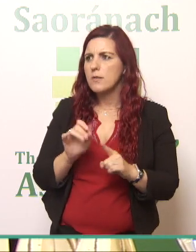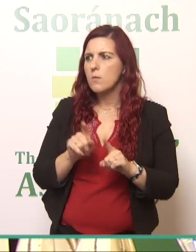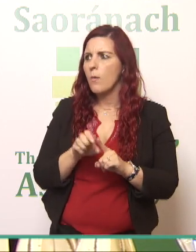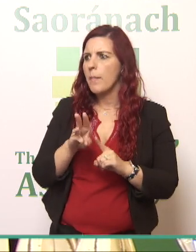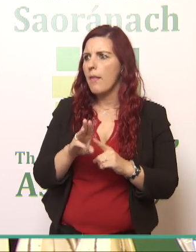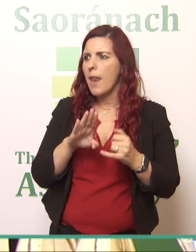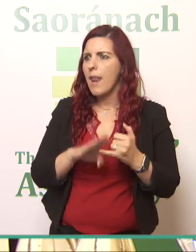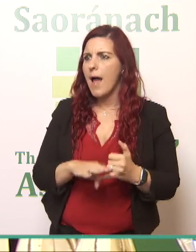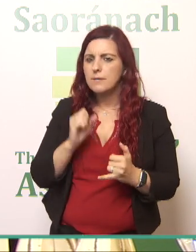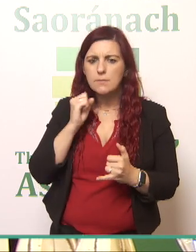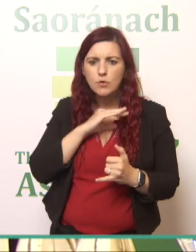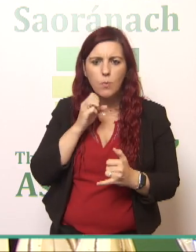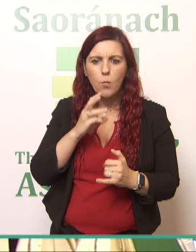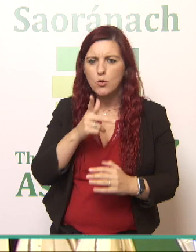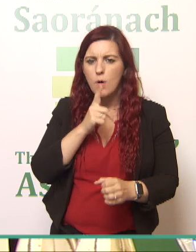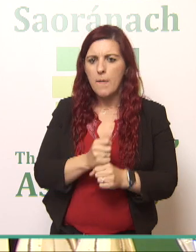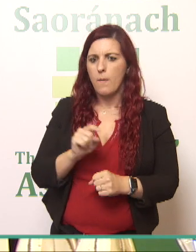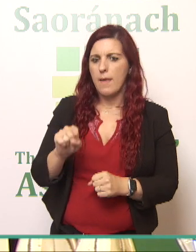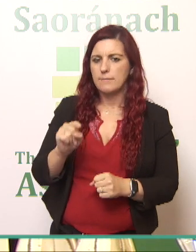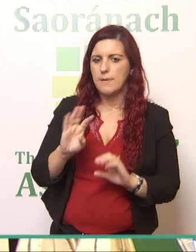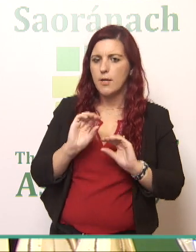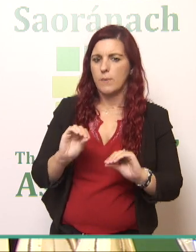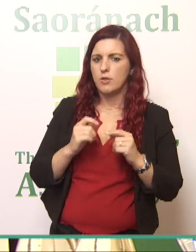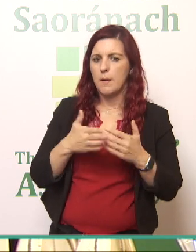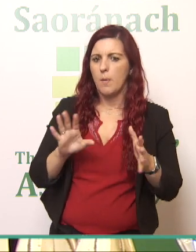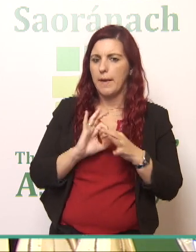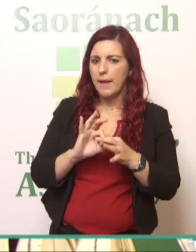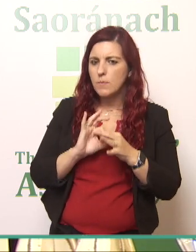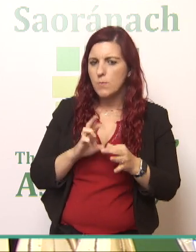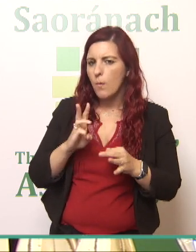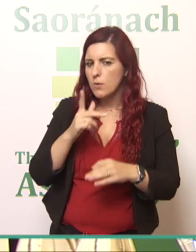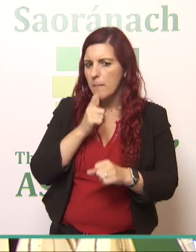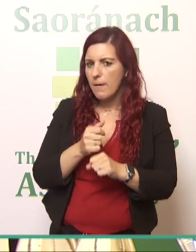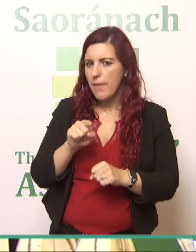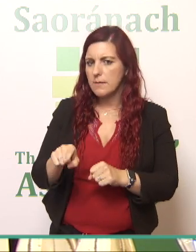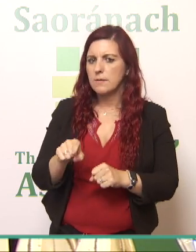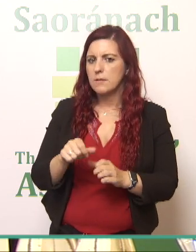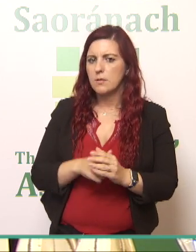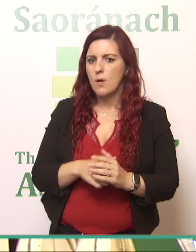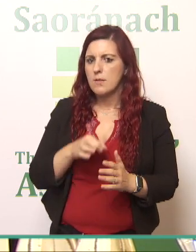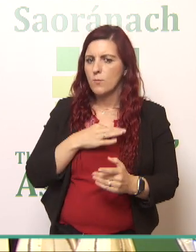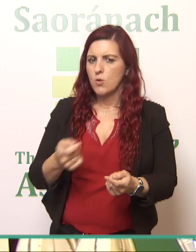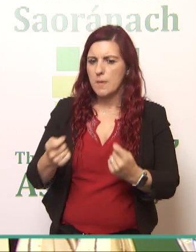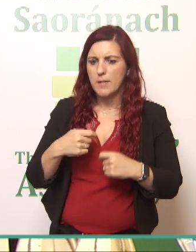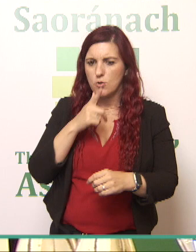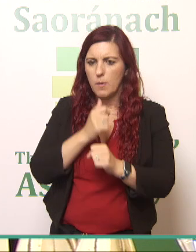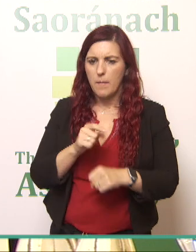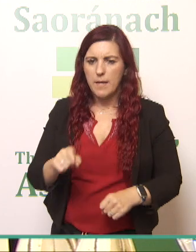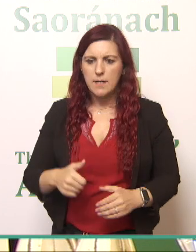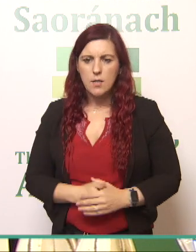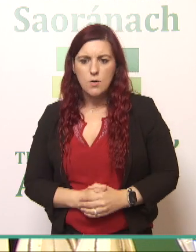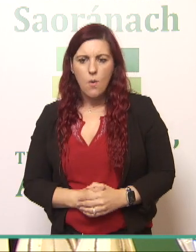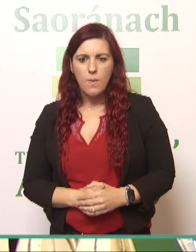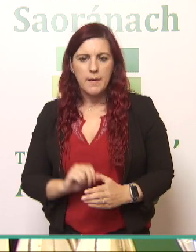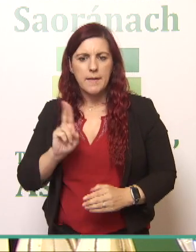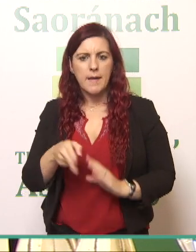last Saturday that we're going to specifically look at education and public engagement. There's a couple of good submissions in on that. So